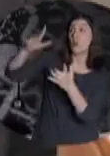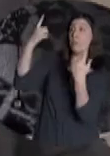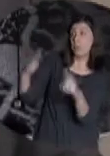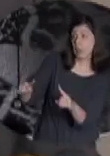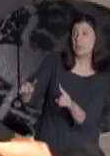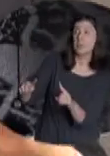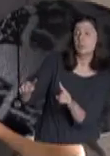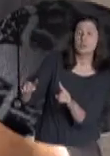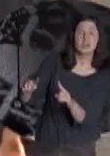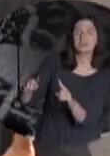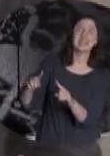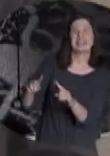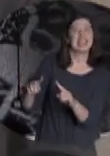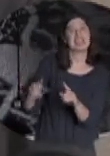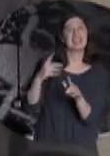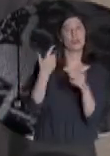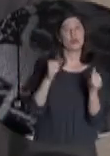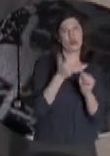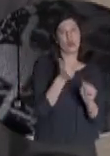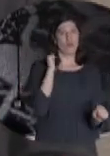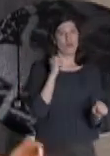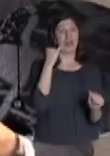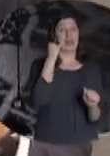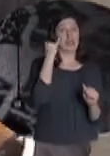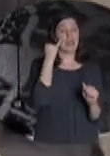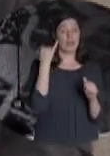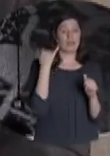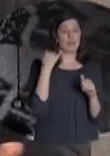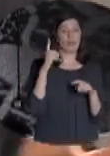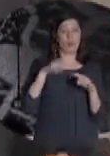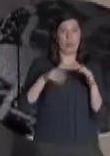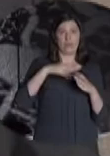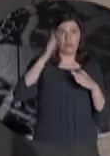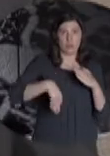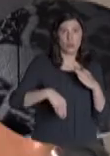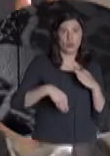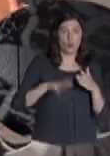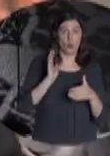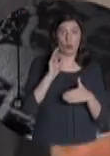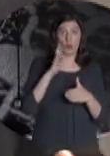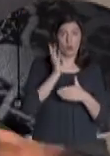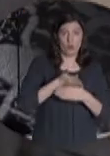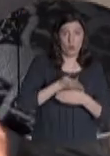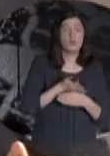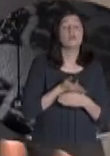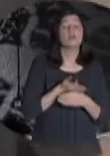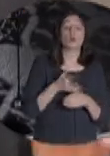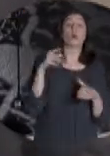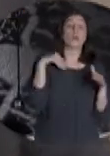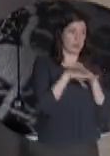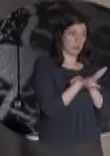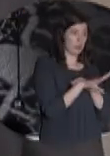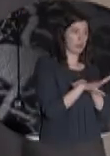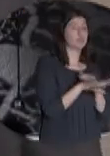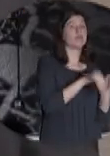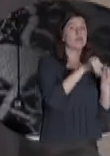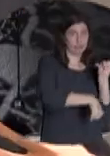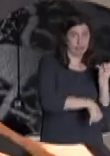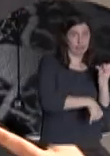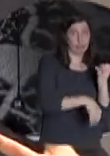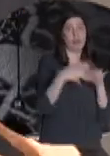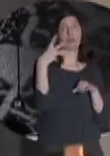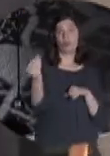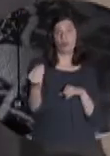comes, then I'll pass. Don't get caught doing something that you may not be able to interrupt and come back out. Just go inside, let it pass, and come back out. It's not